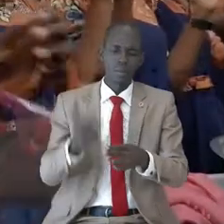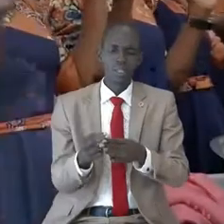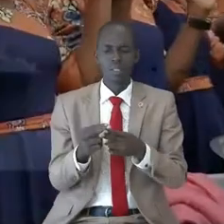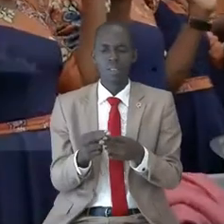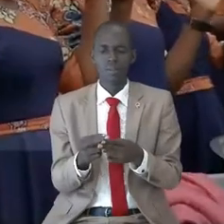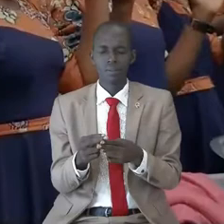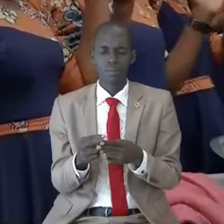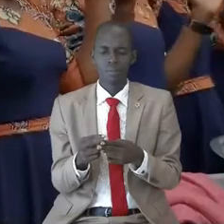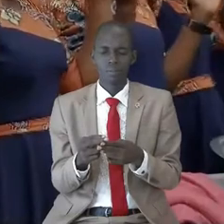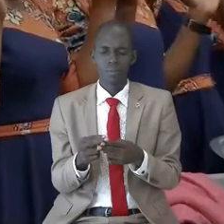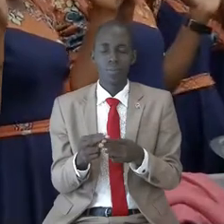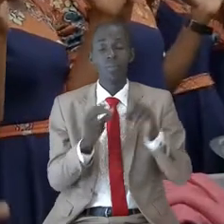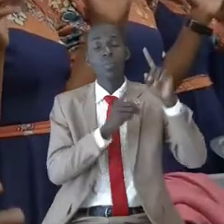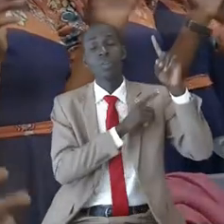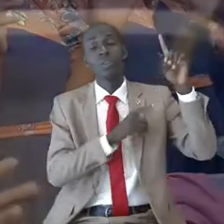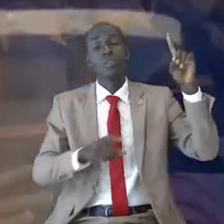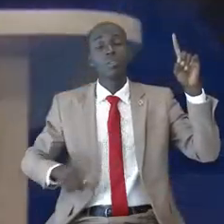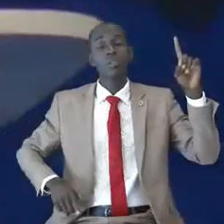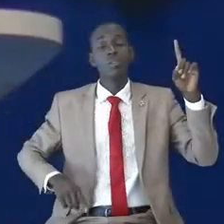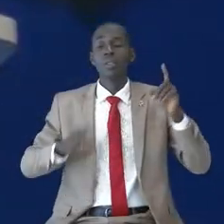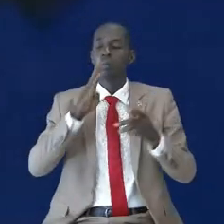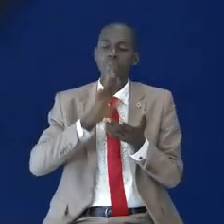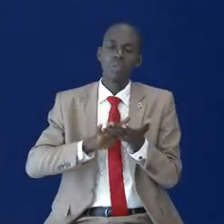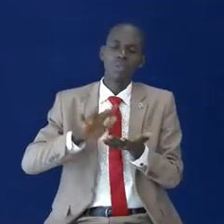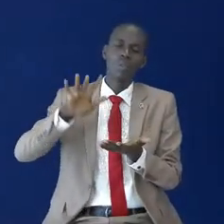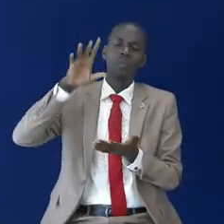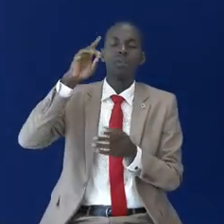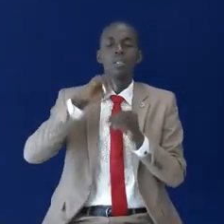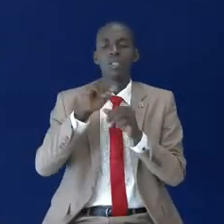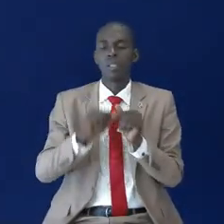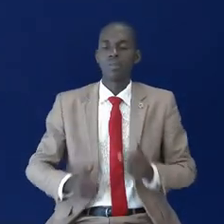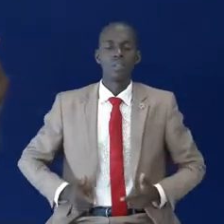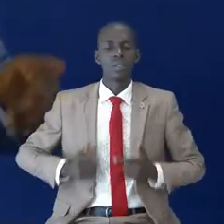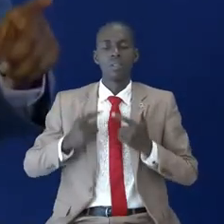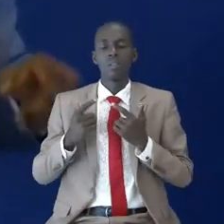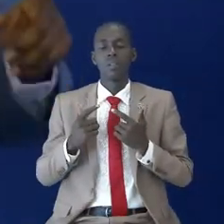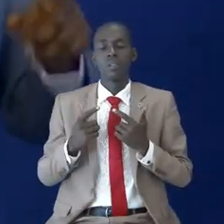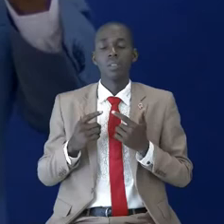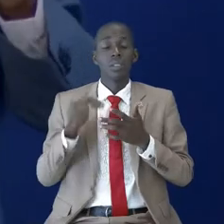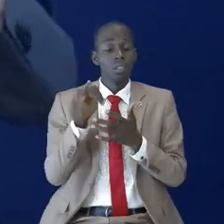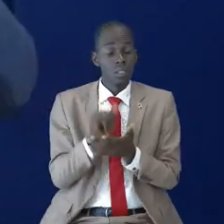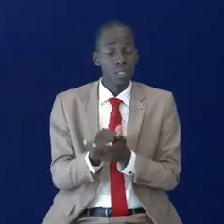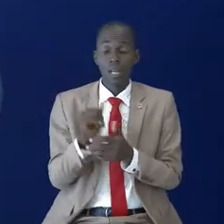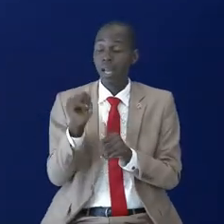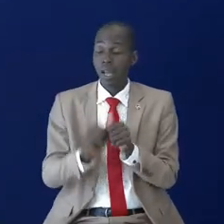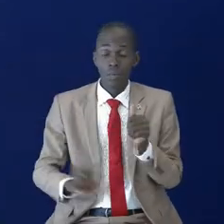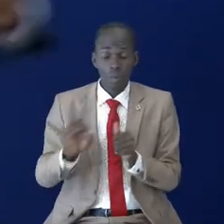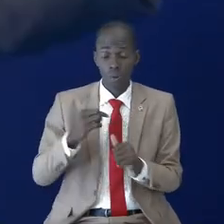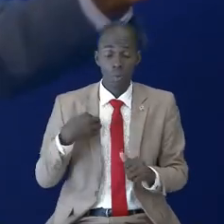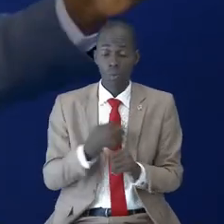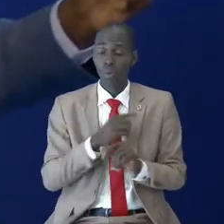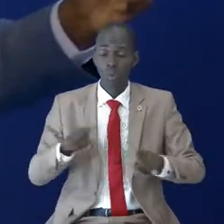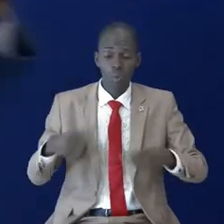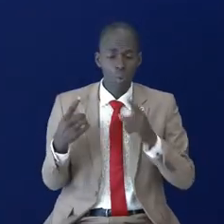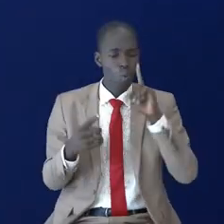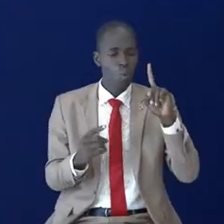name. Lord, be glorified in every life. That everywhere we go, one